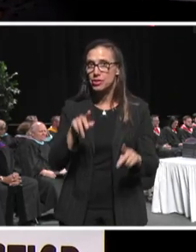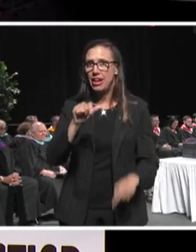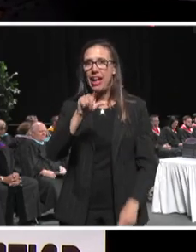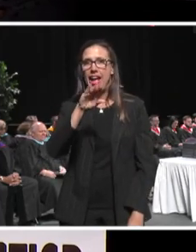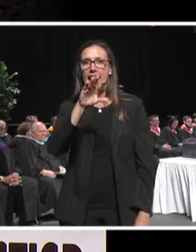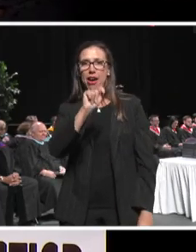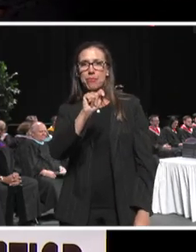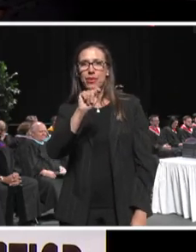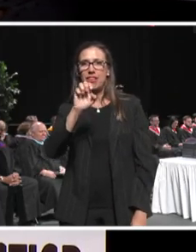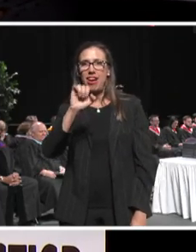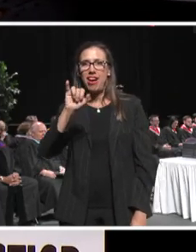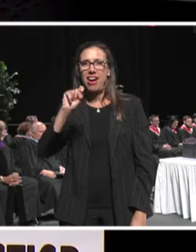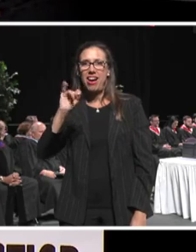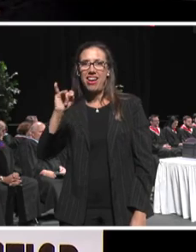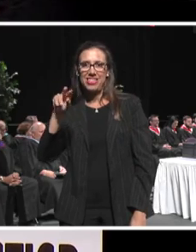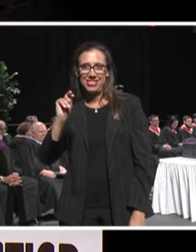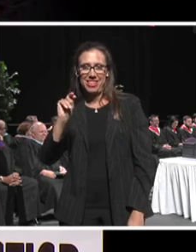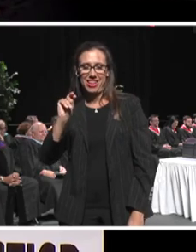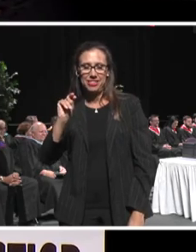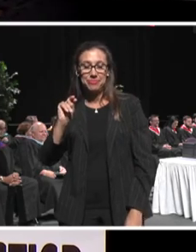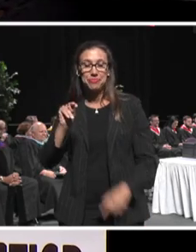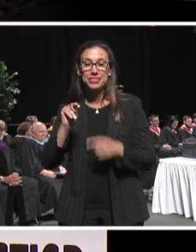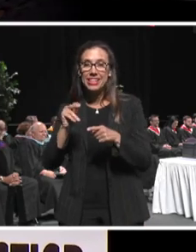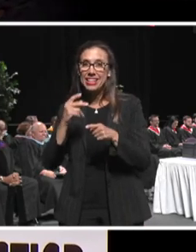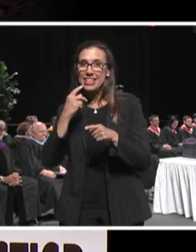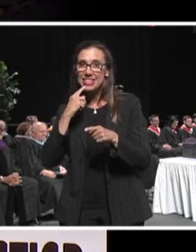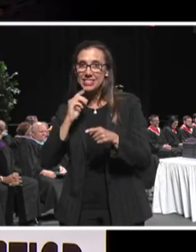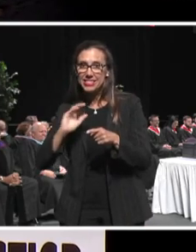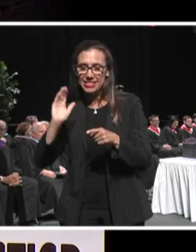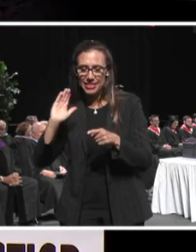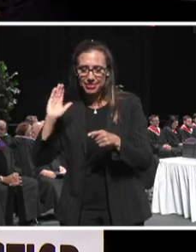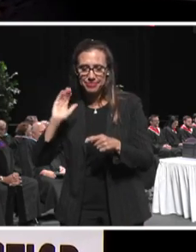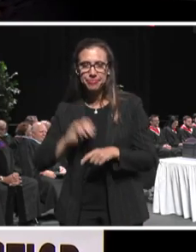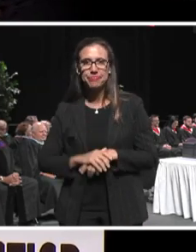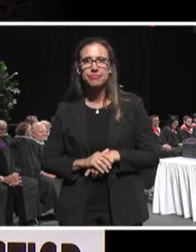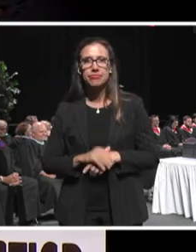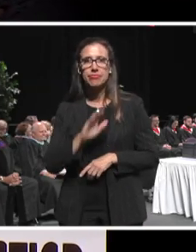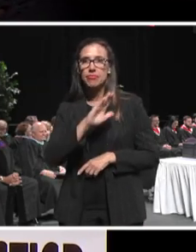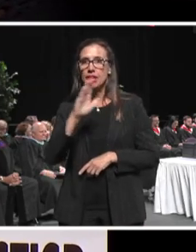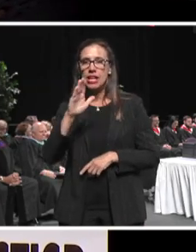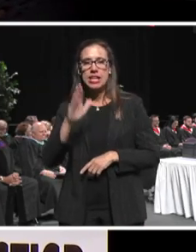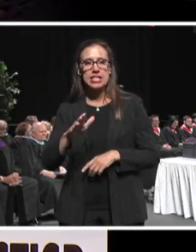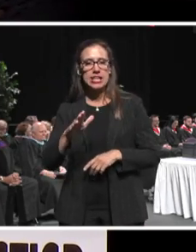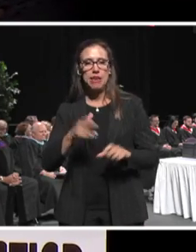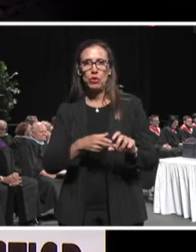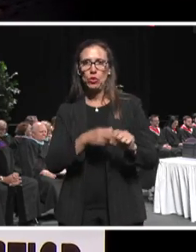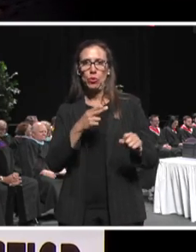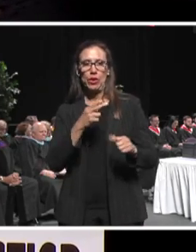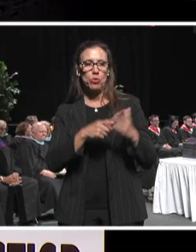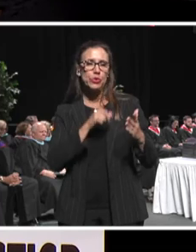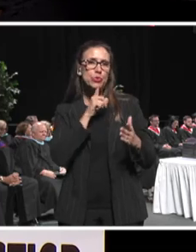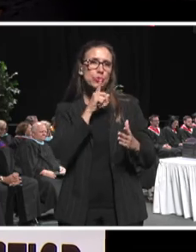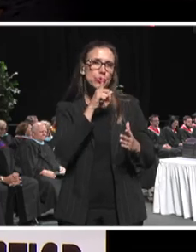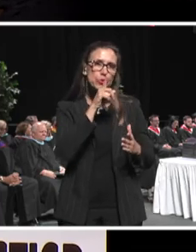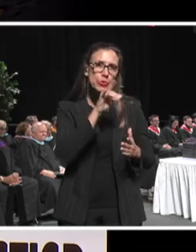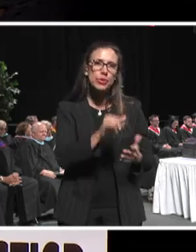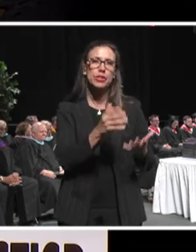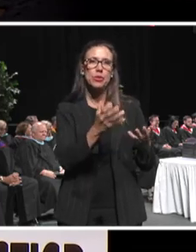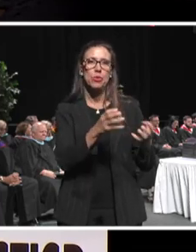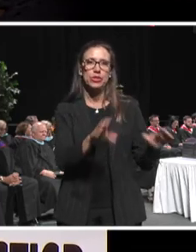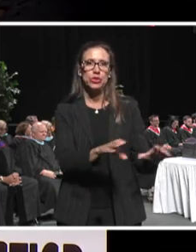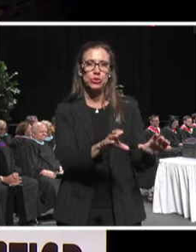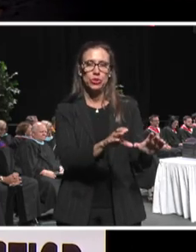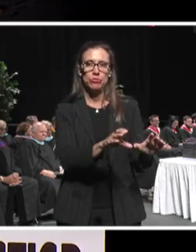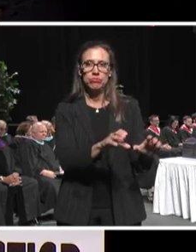Albert Einstein. Einstein once said, "Never give up on what you really want to do.